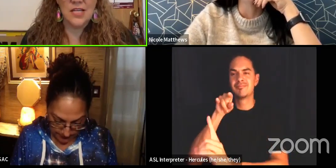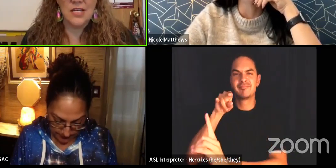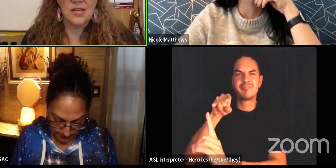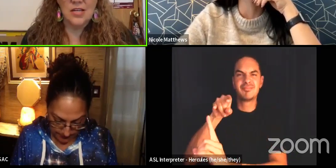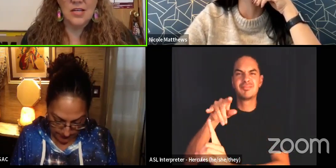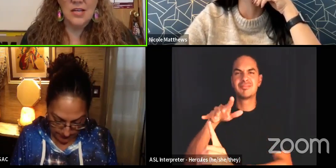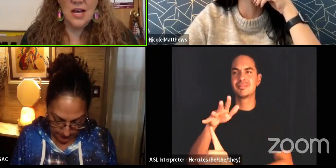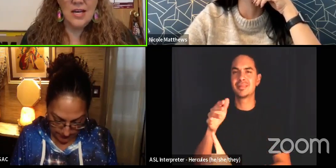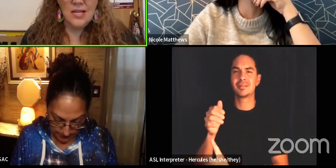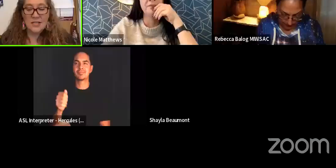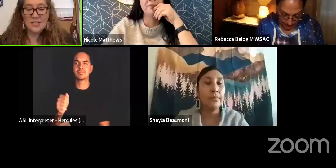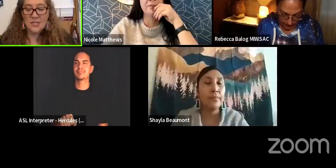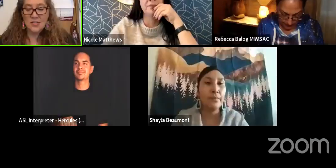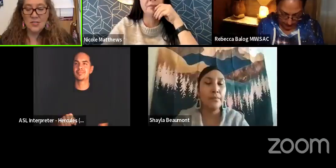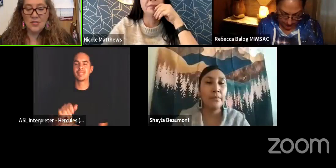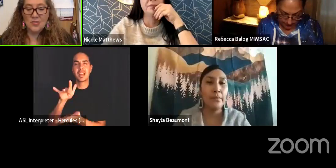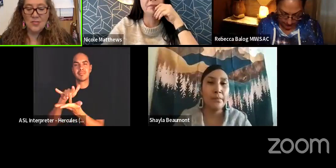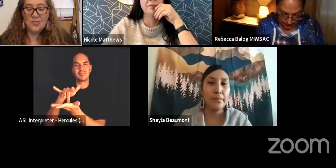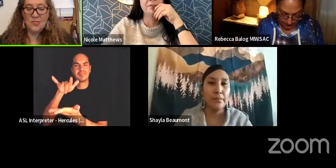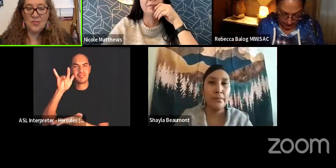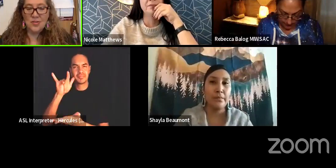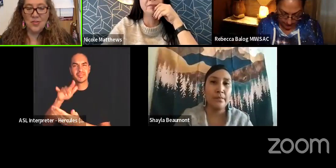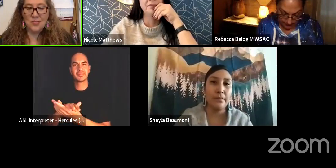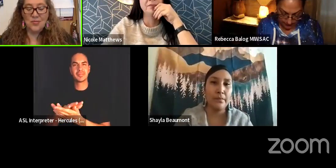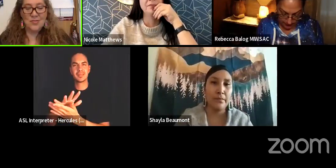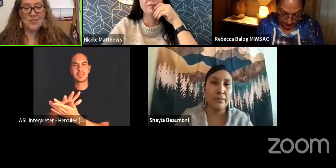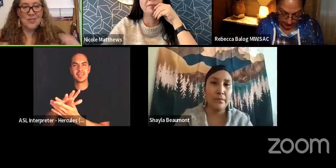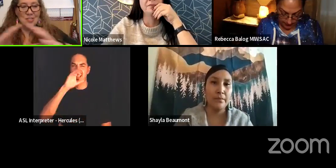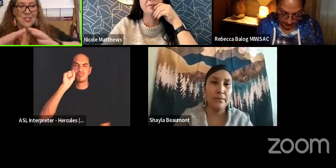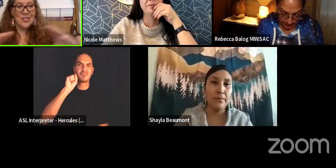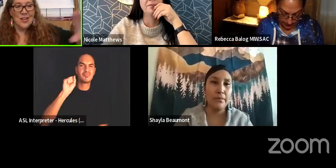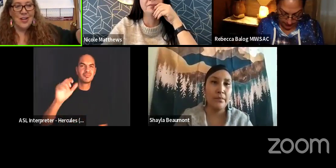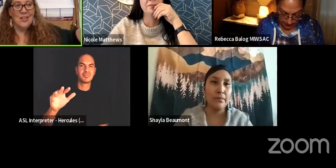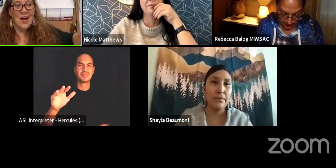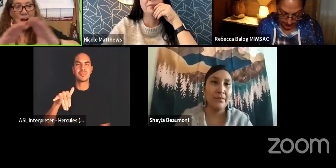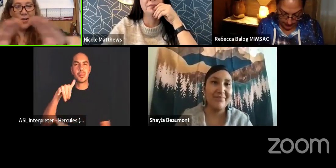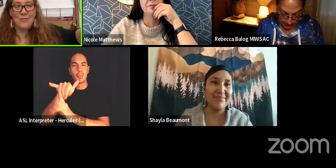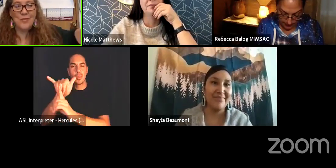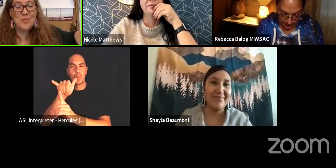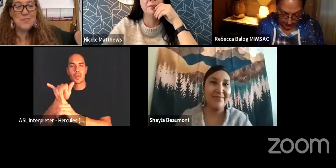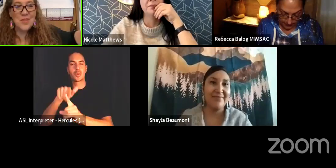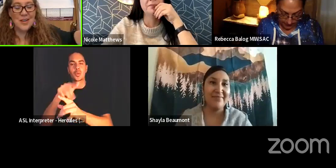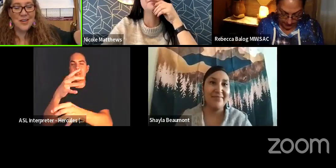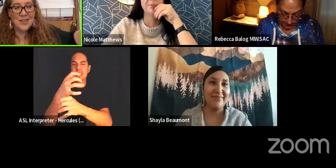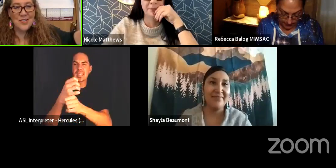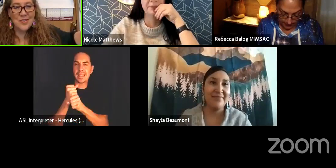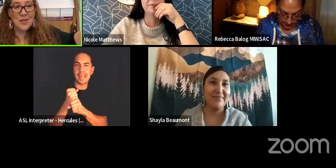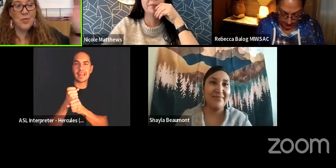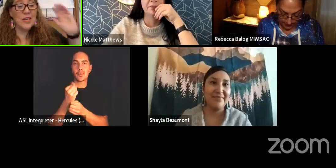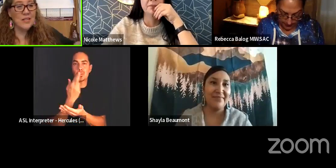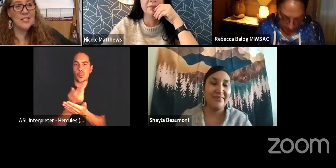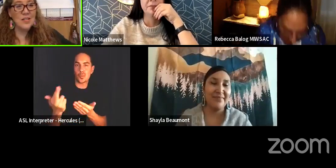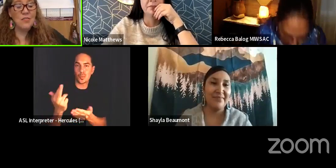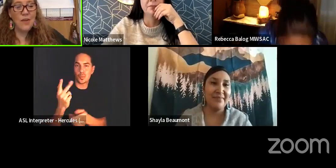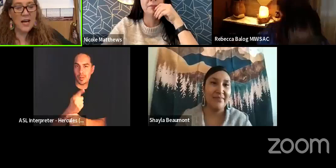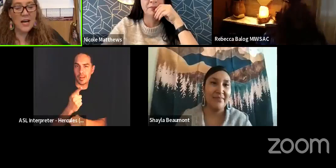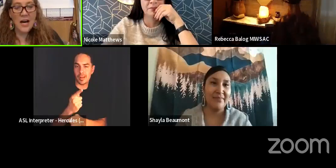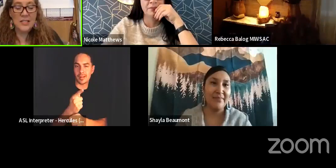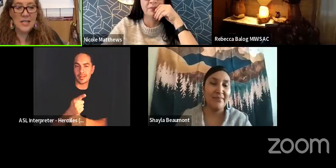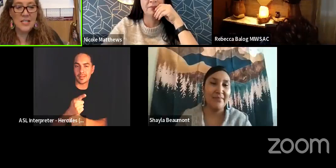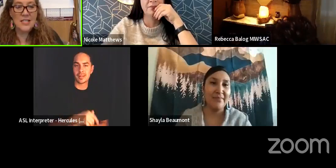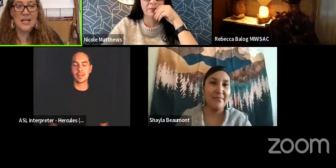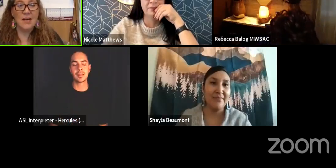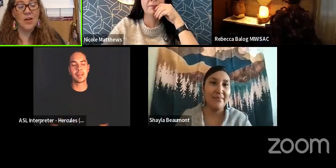that's a thing. And, you know, there's just a lot of room there that we can still